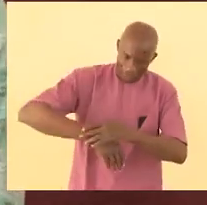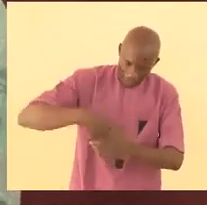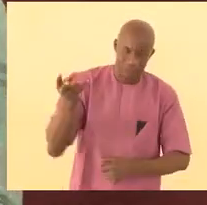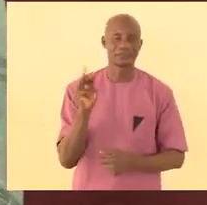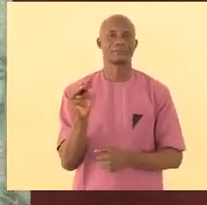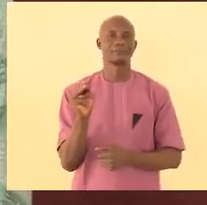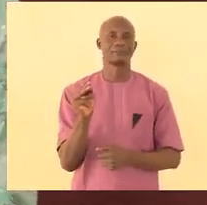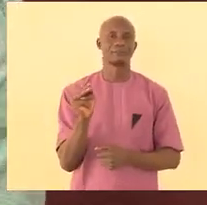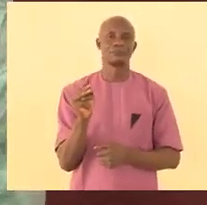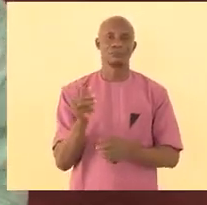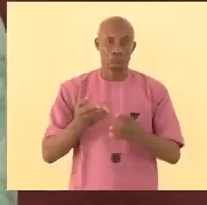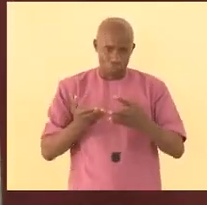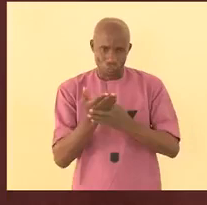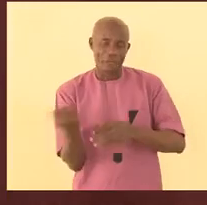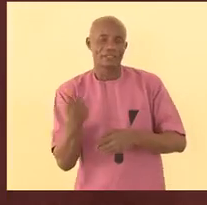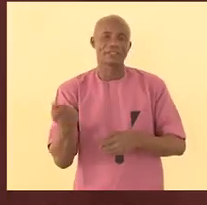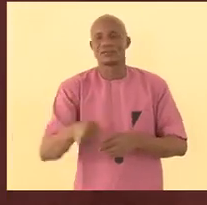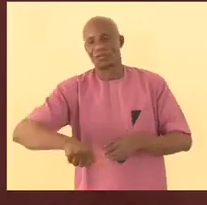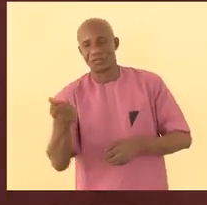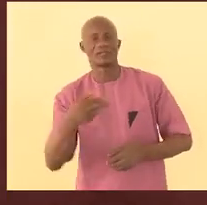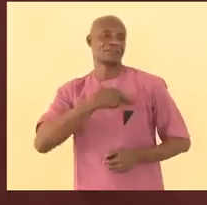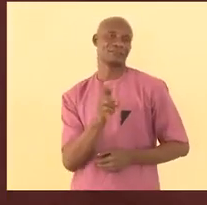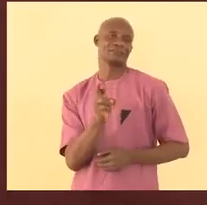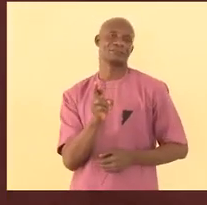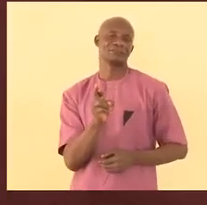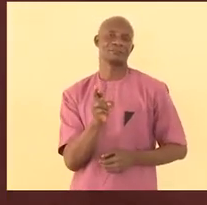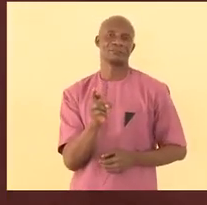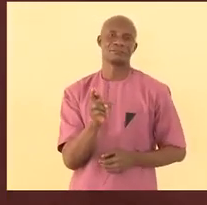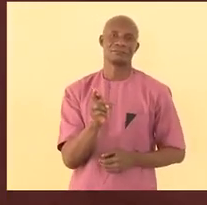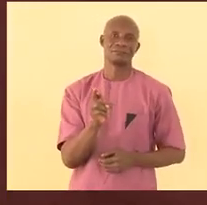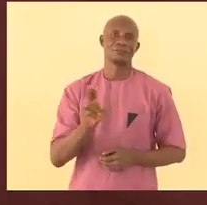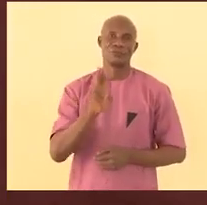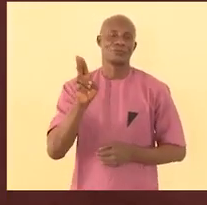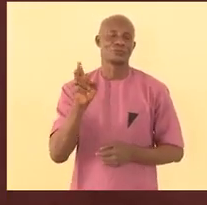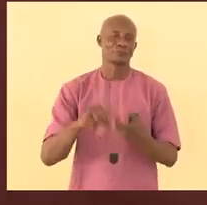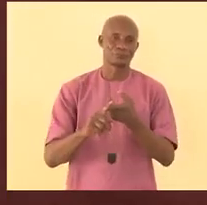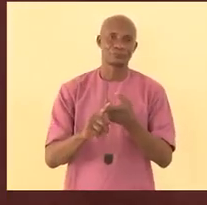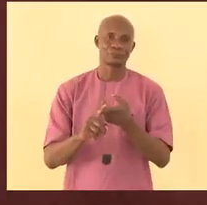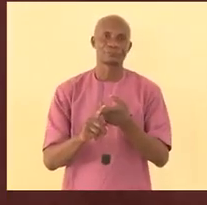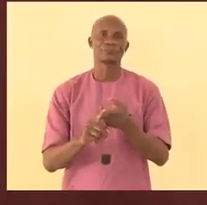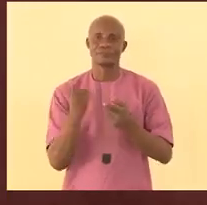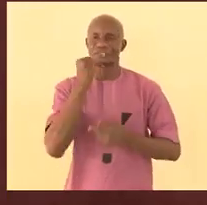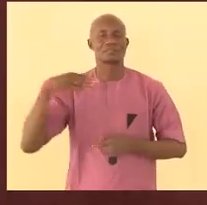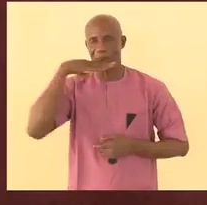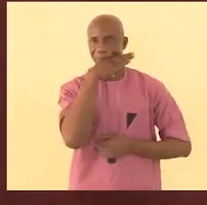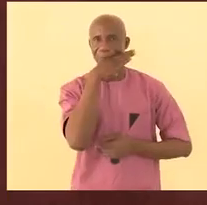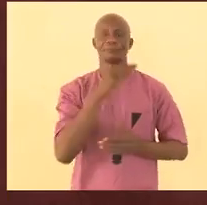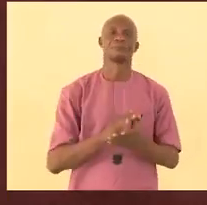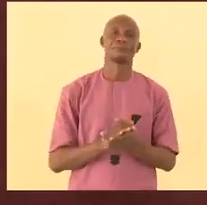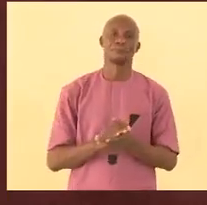him, through any other religion that we are all used to, it's a